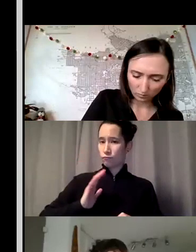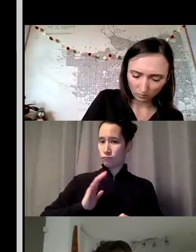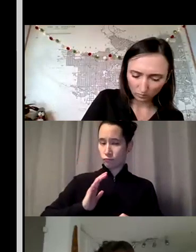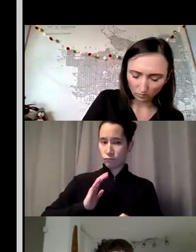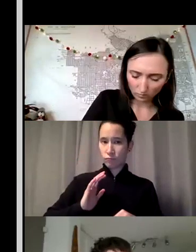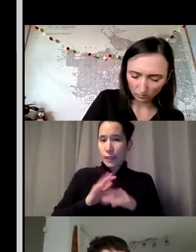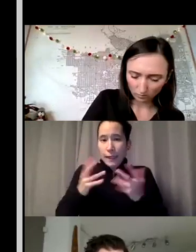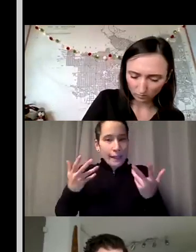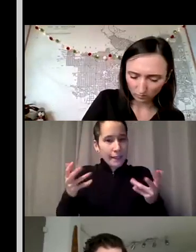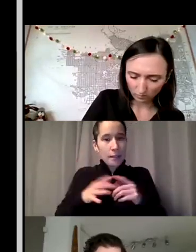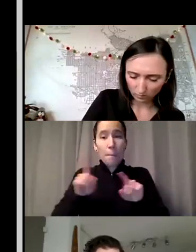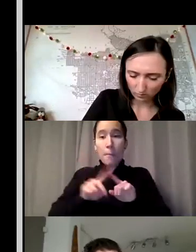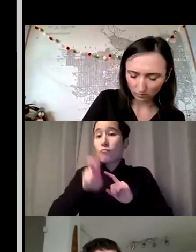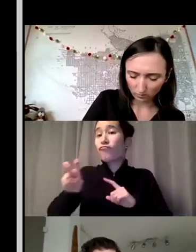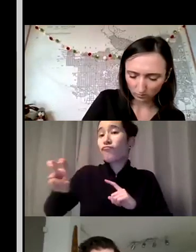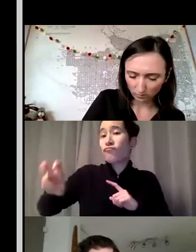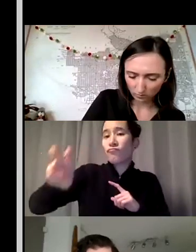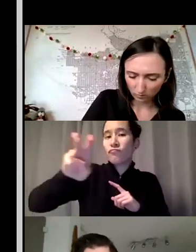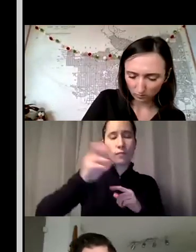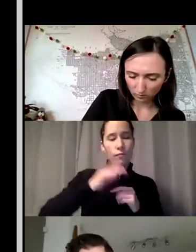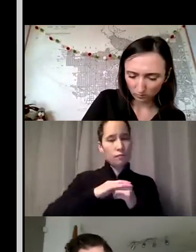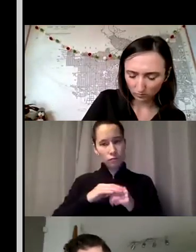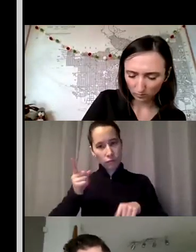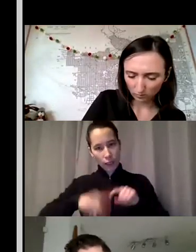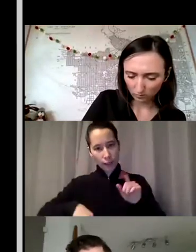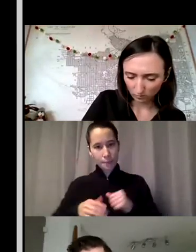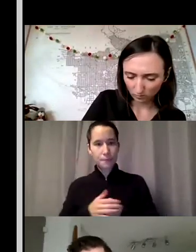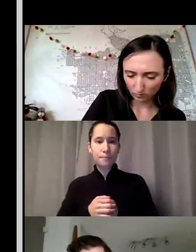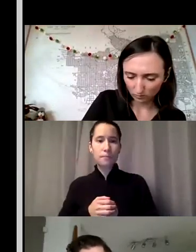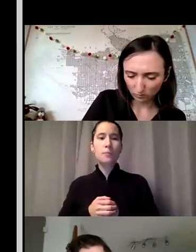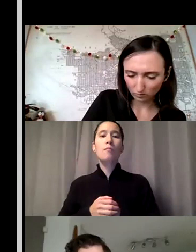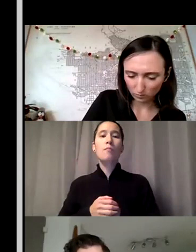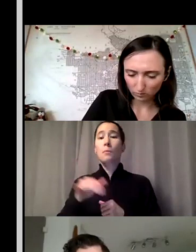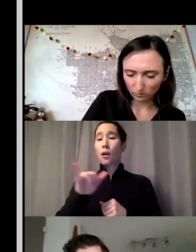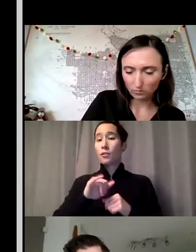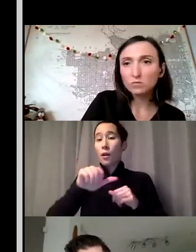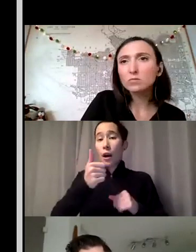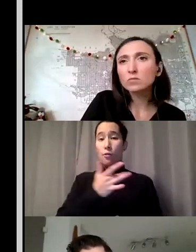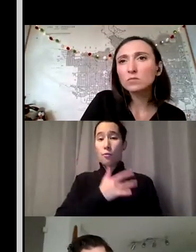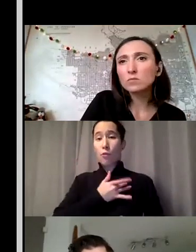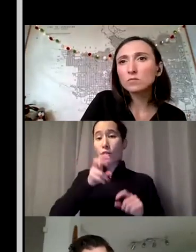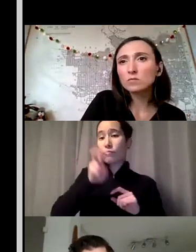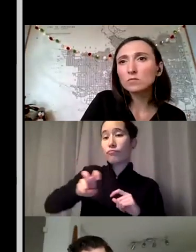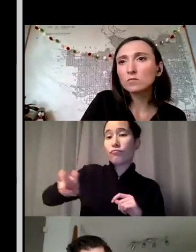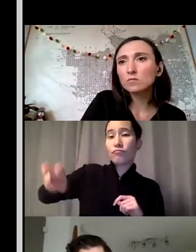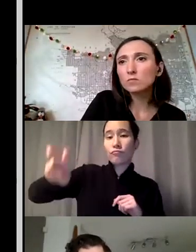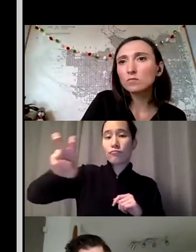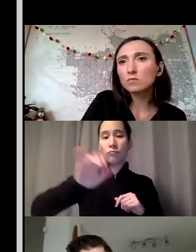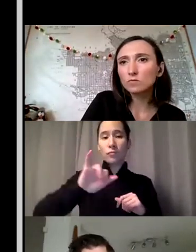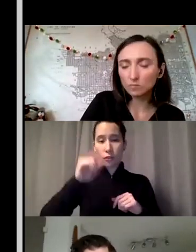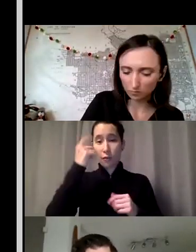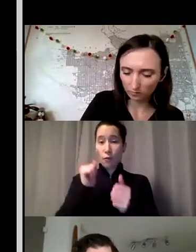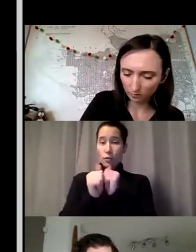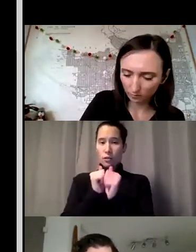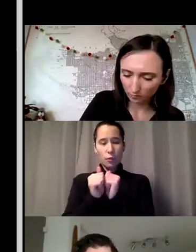Now, a difficult one is around interprovincial travel. Interprovincial travel for the purpose of sport should